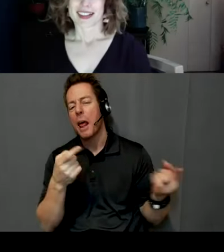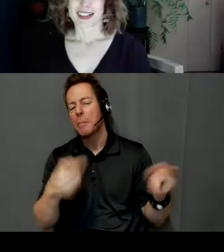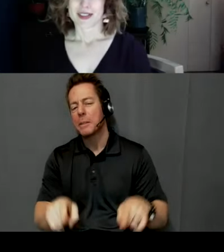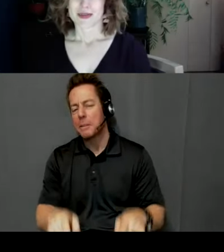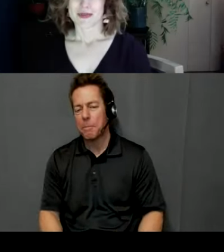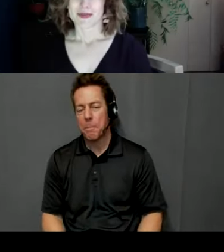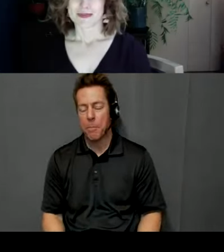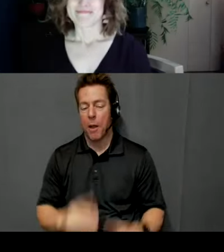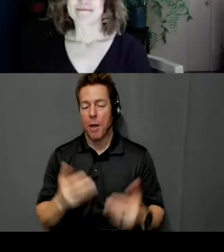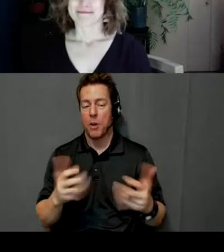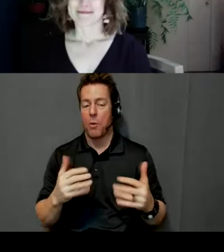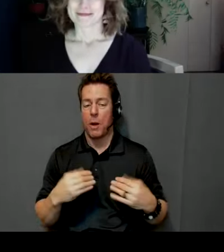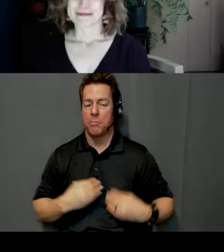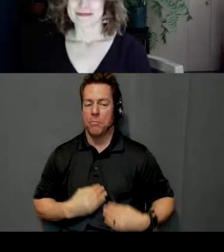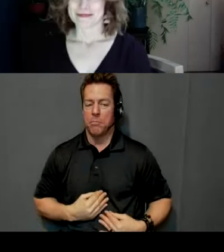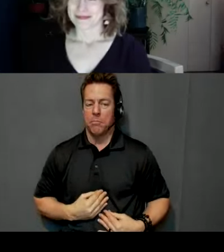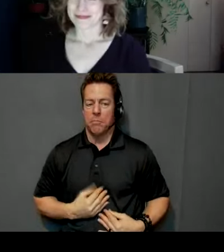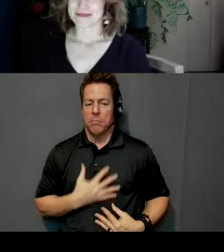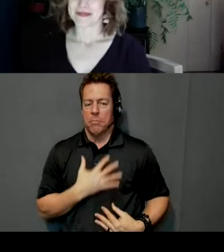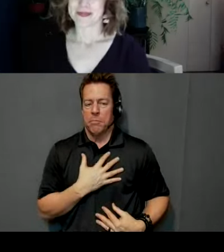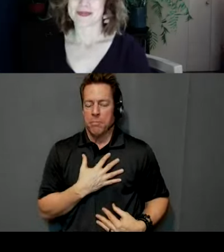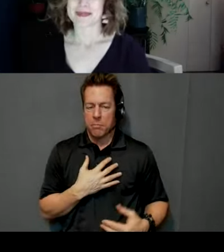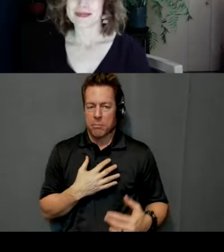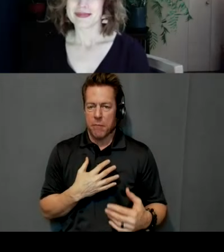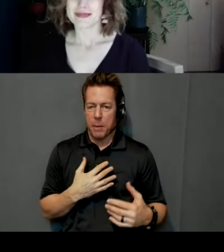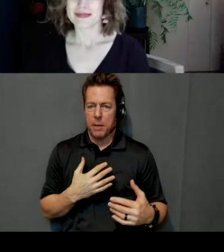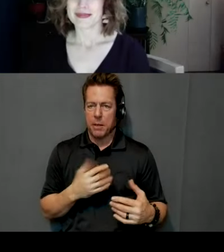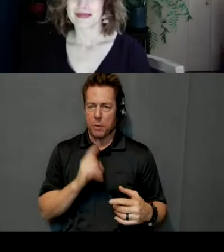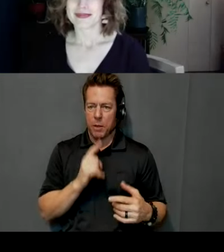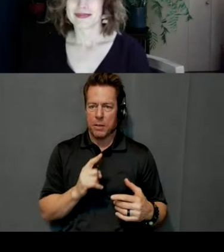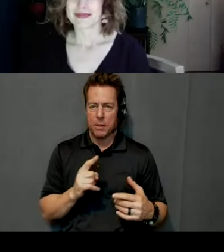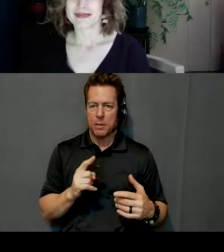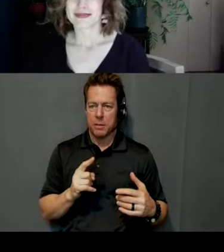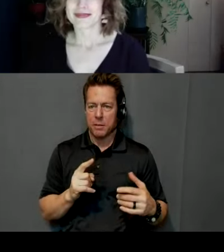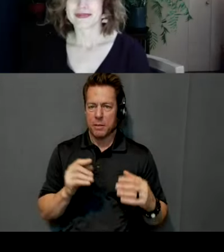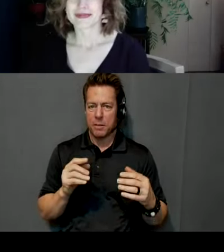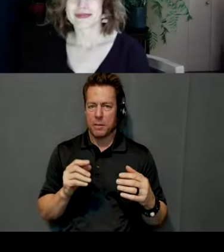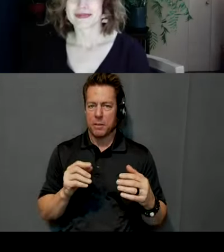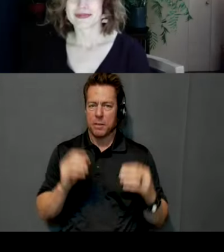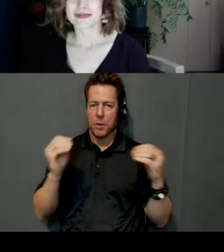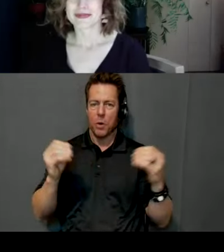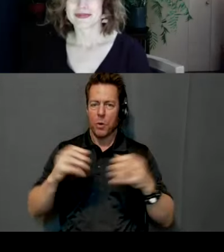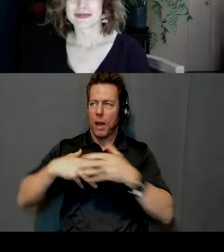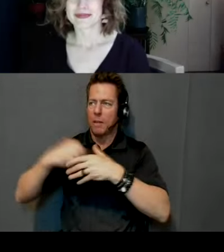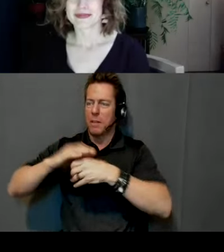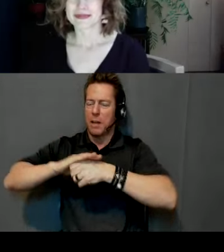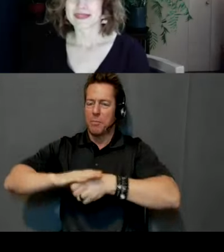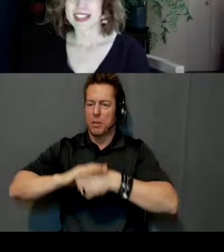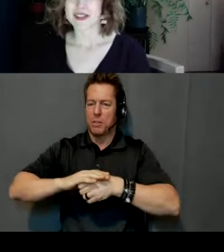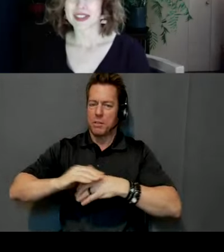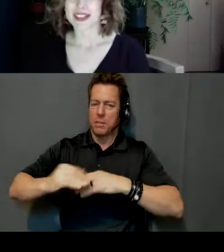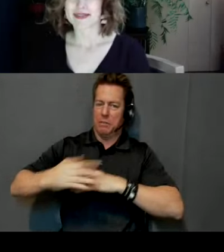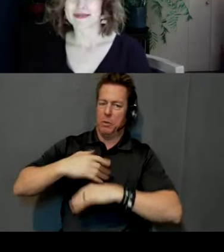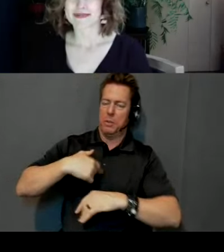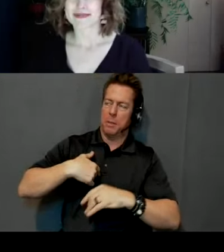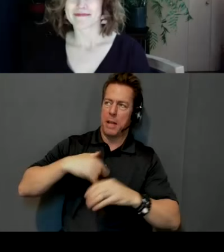so inspiring, and just having like headspace again with no external pressures is great. That's a